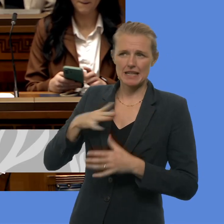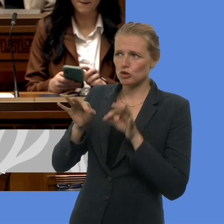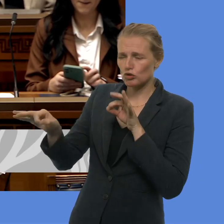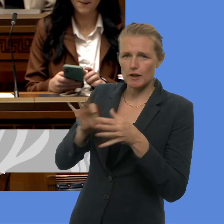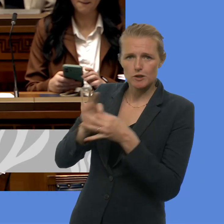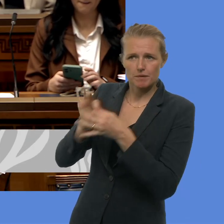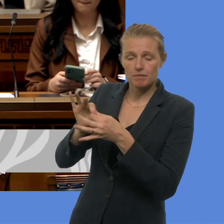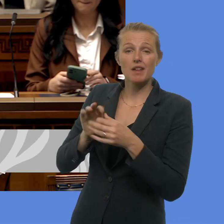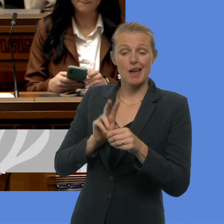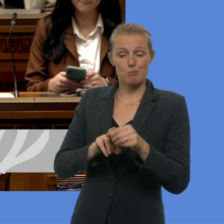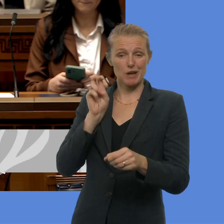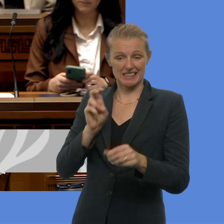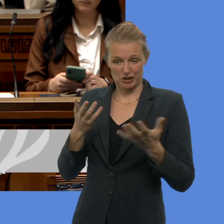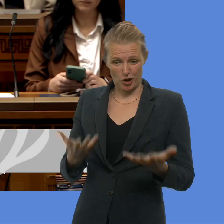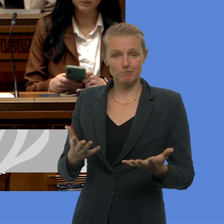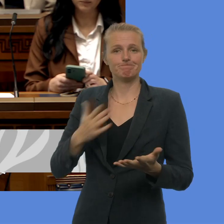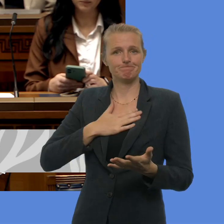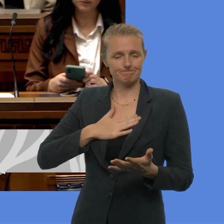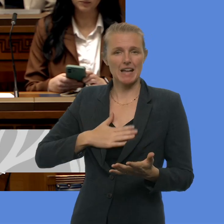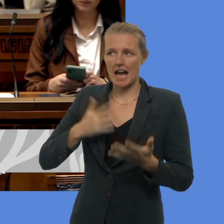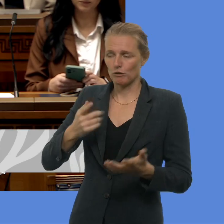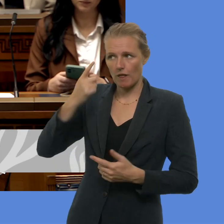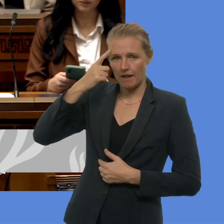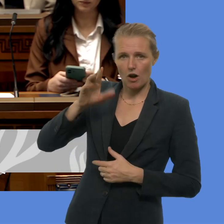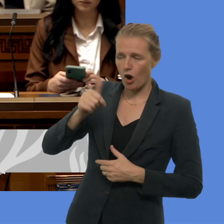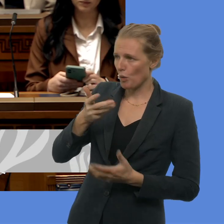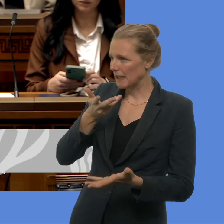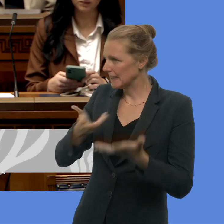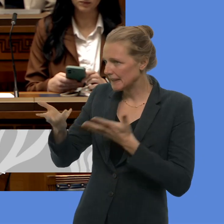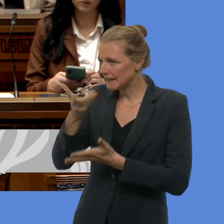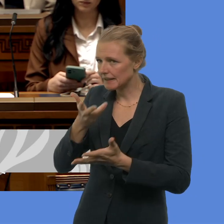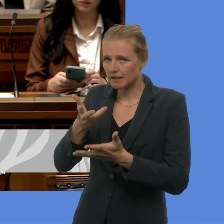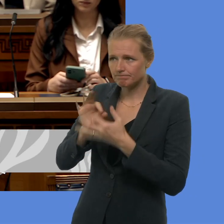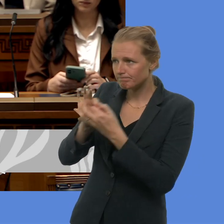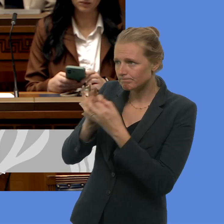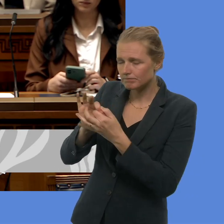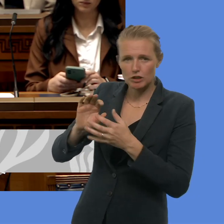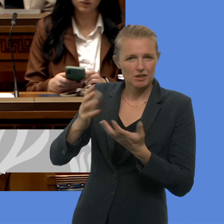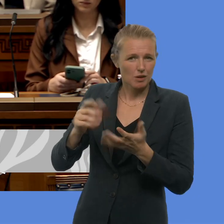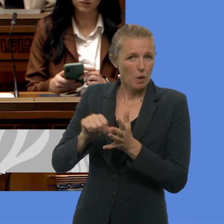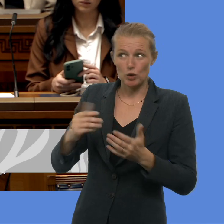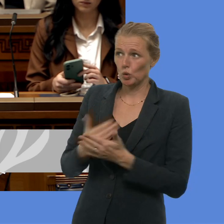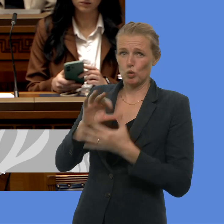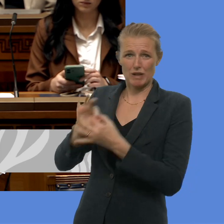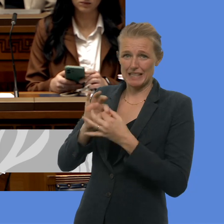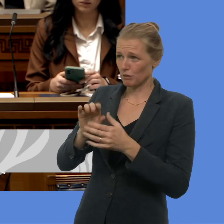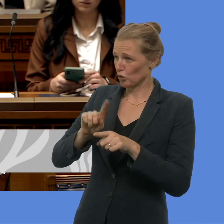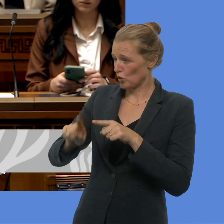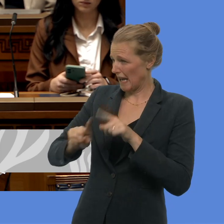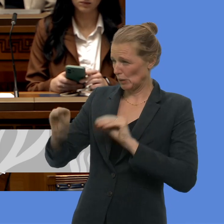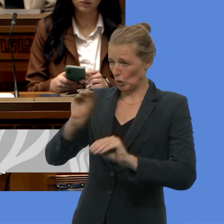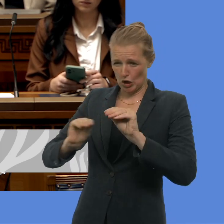how best to engage strategically to manage the challenges of our new relationship, as well as to maximise the opportunities it